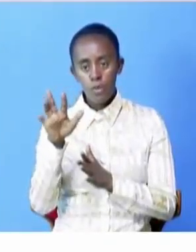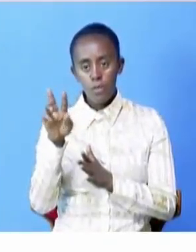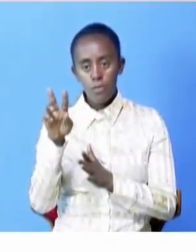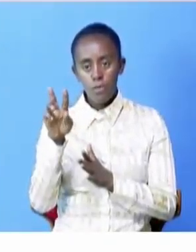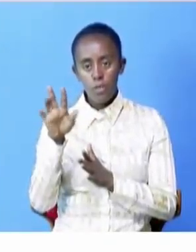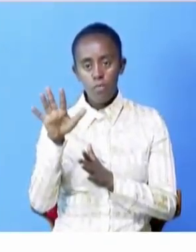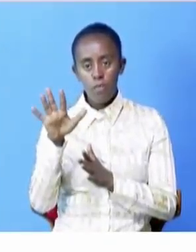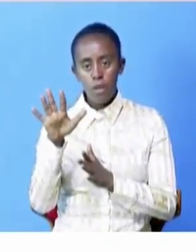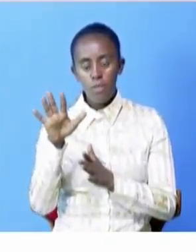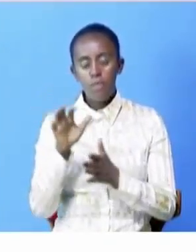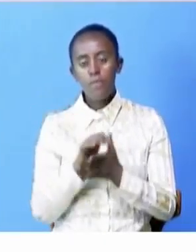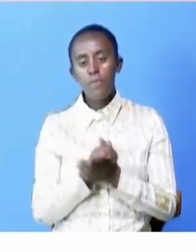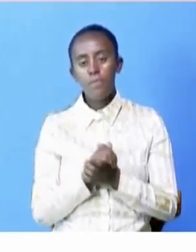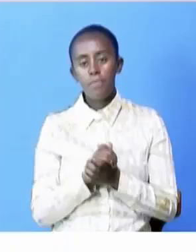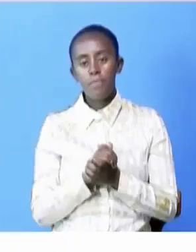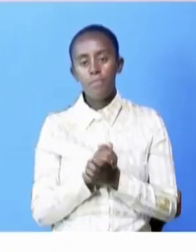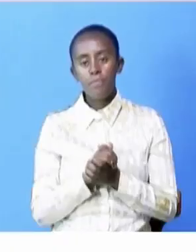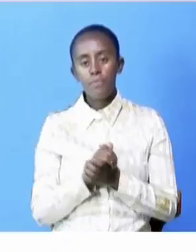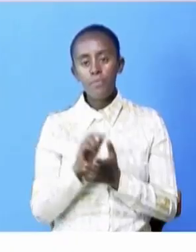25,